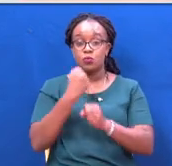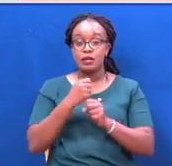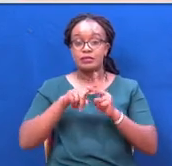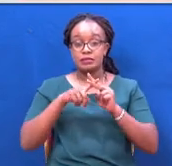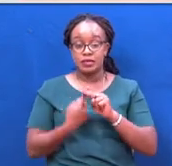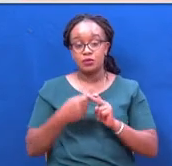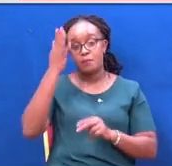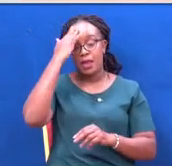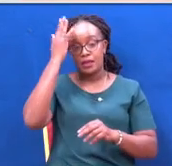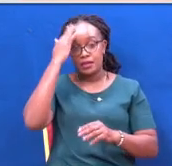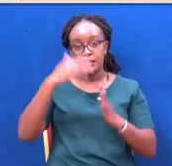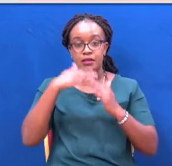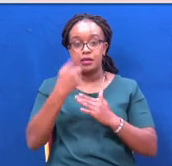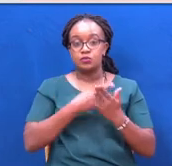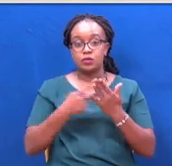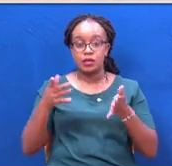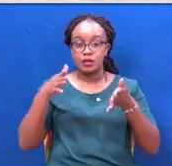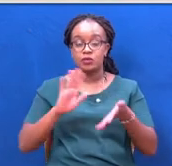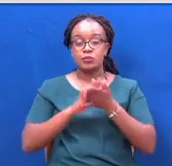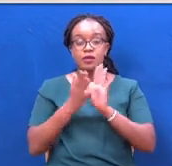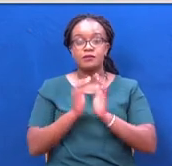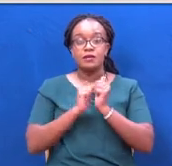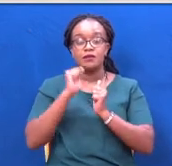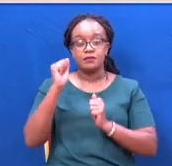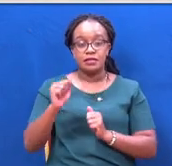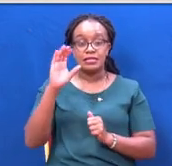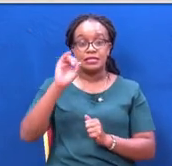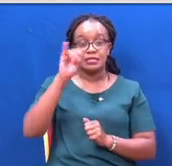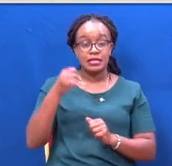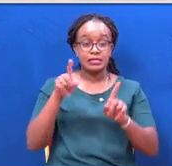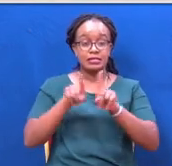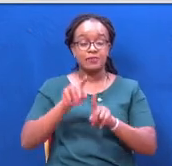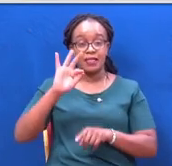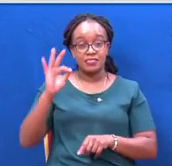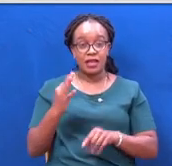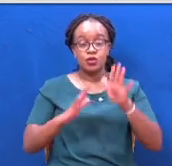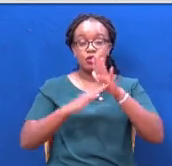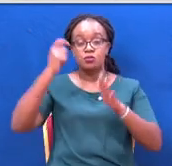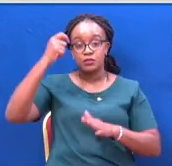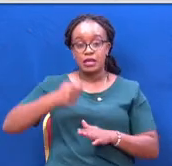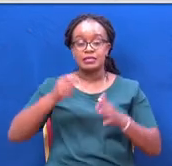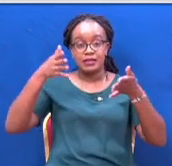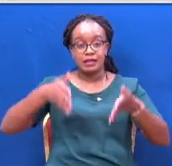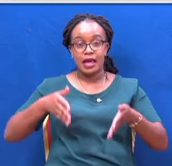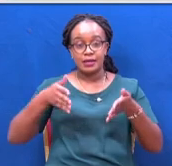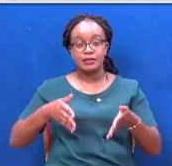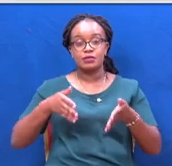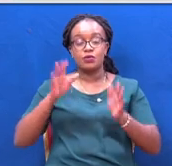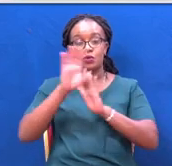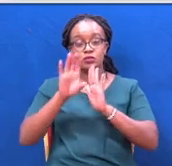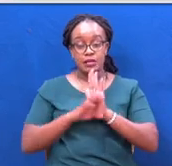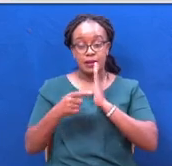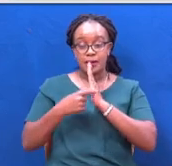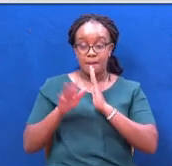week, becoming Kenya's 15th Chief Justice and the third CJ under the current Constitution. Her name will,